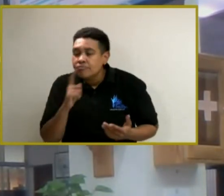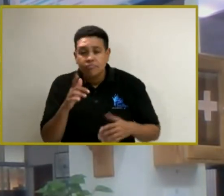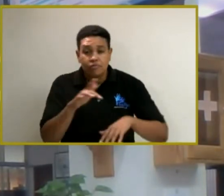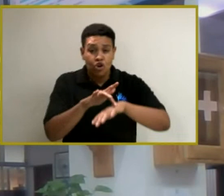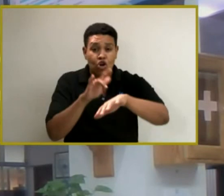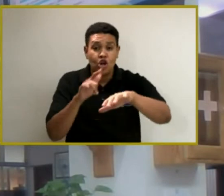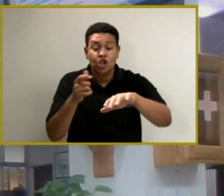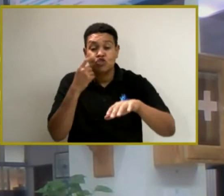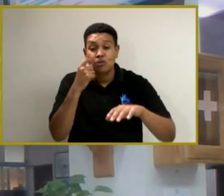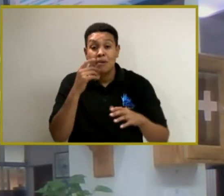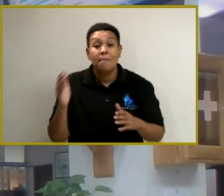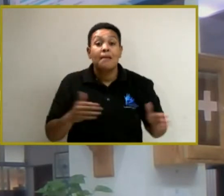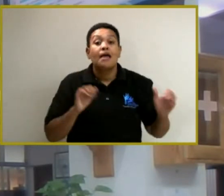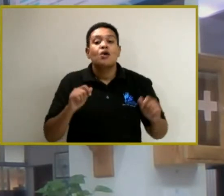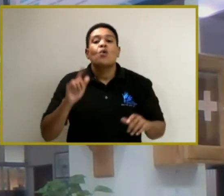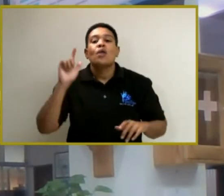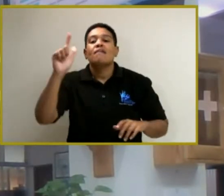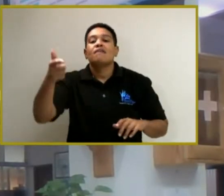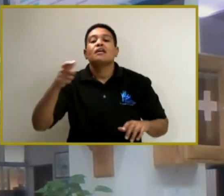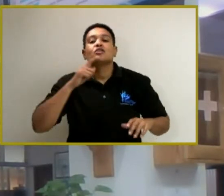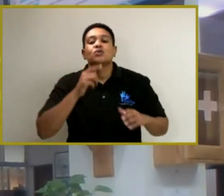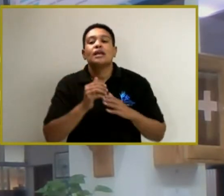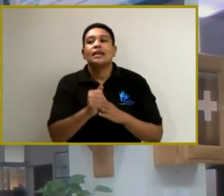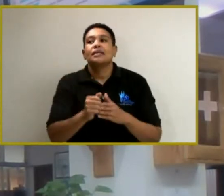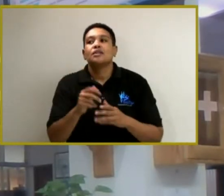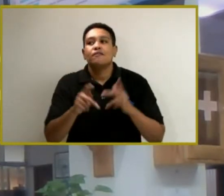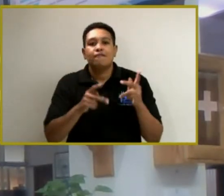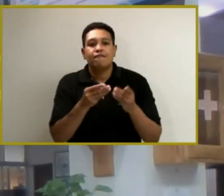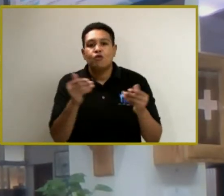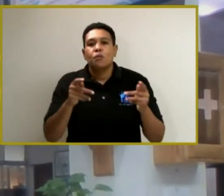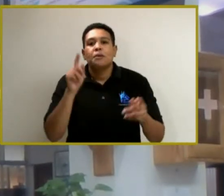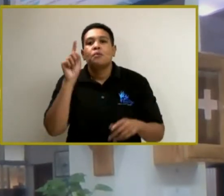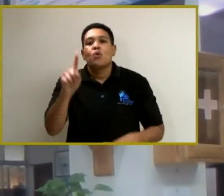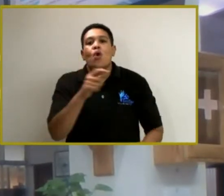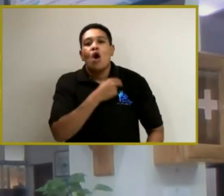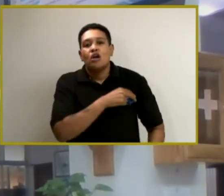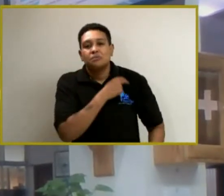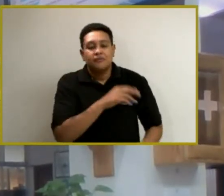plan that could eventually lead to fewer COVID hospitalizations?